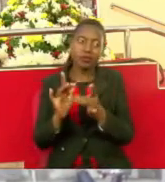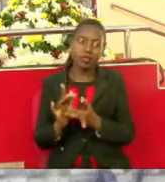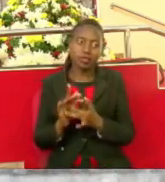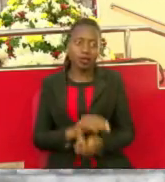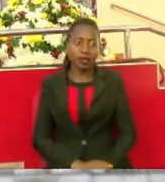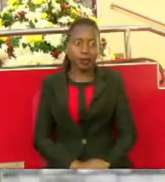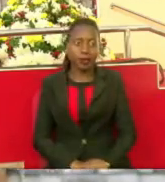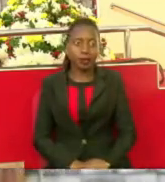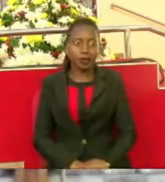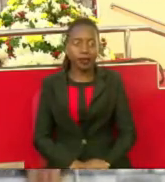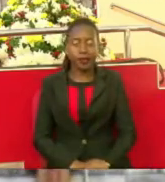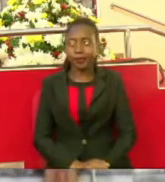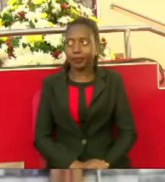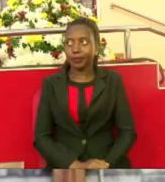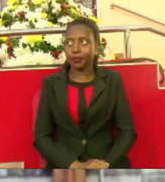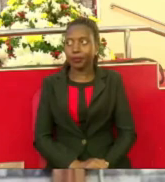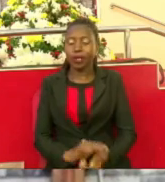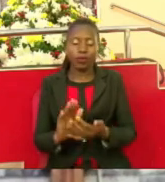For quite a number of years,